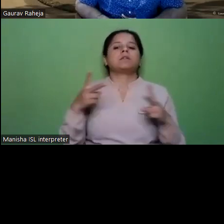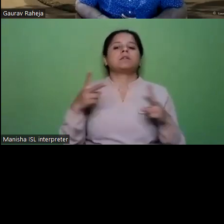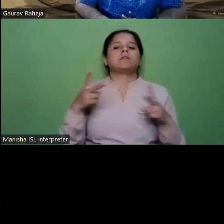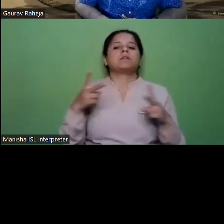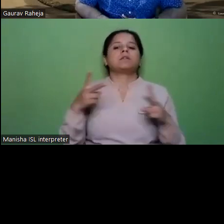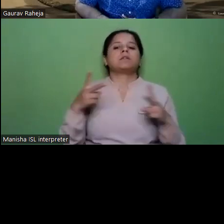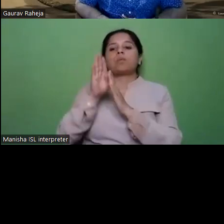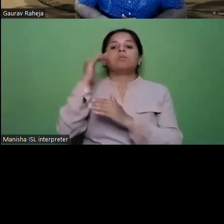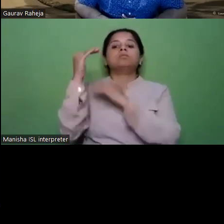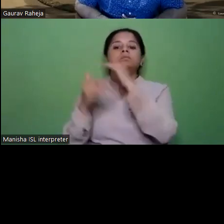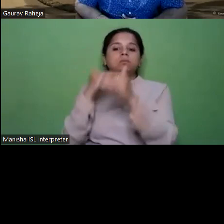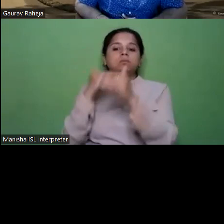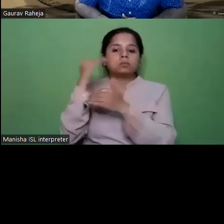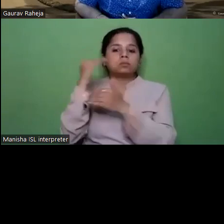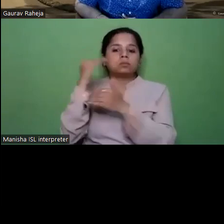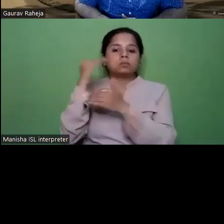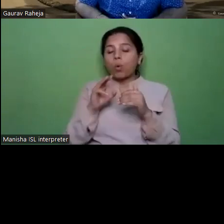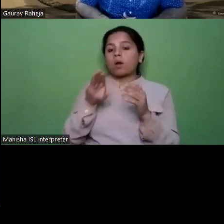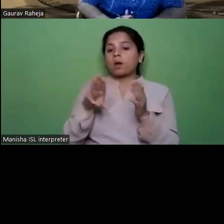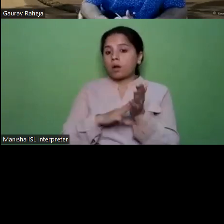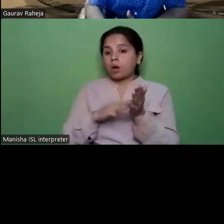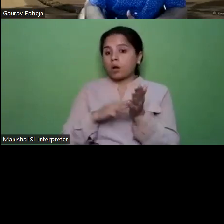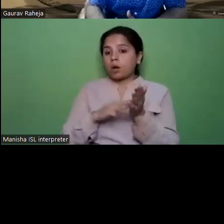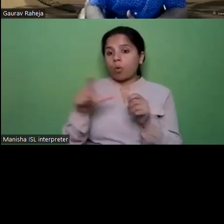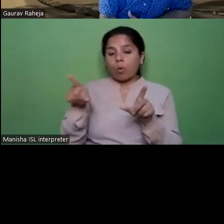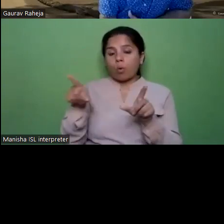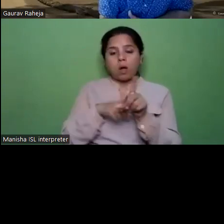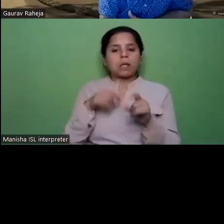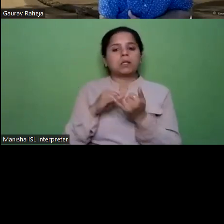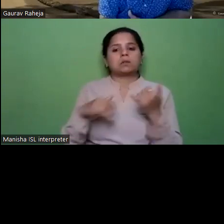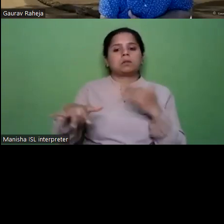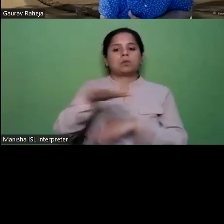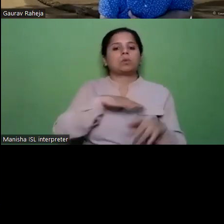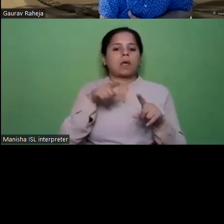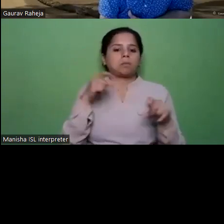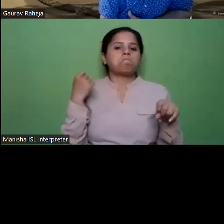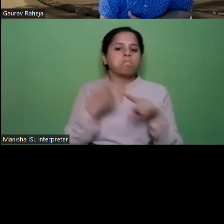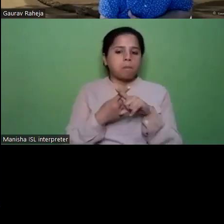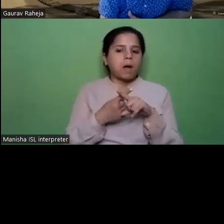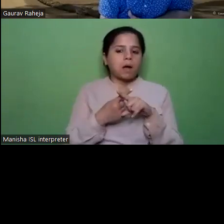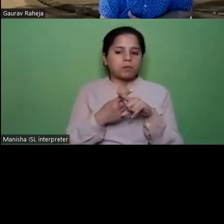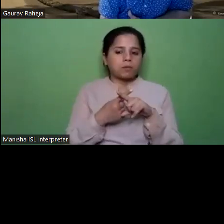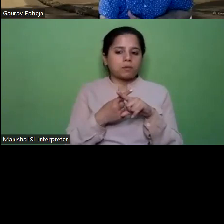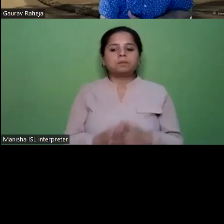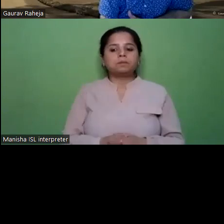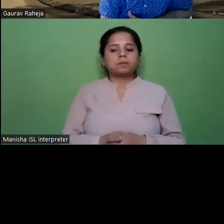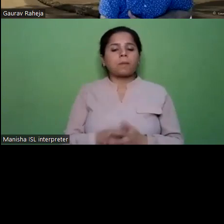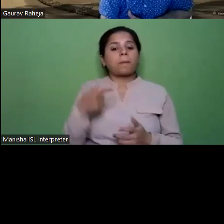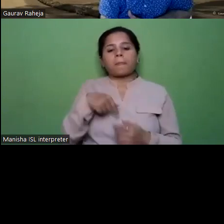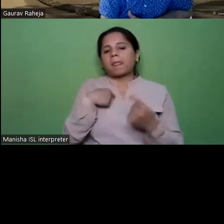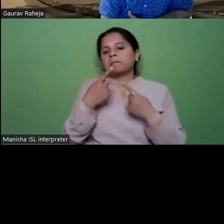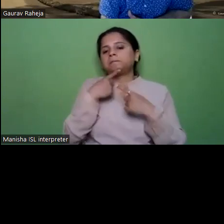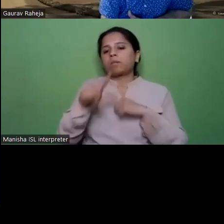progressive and a morally sound society, right? So since we talk